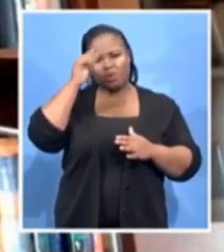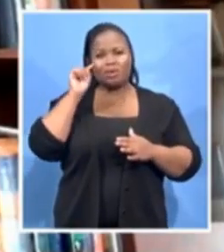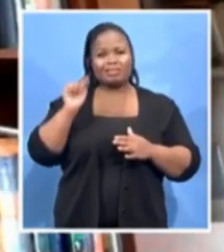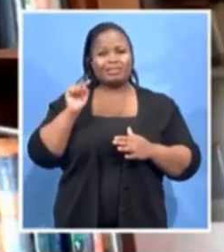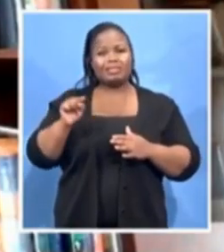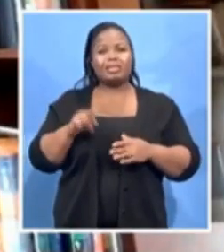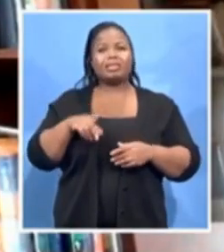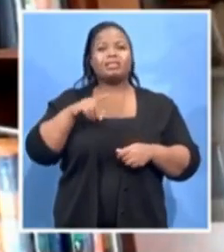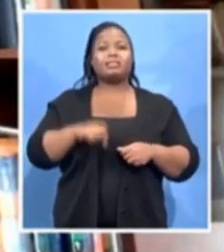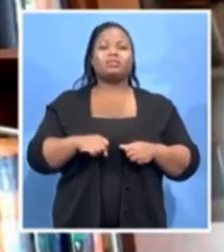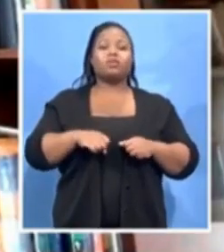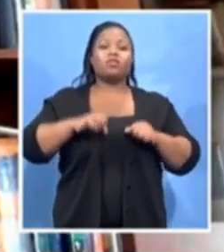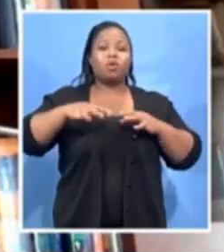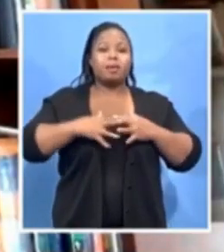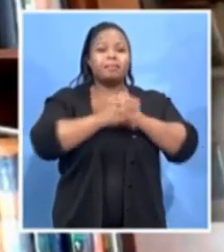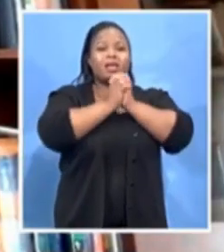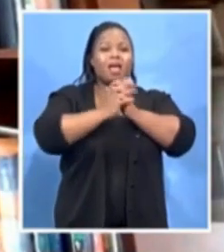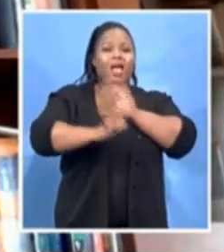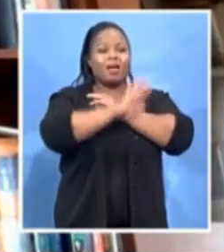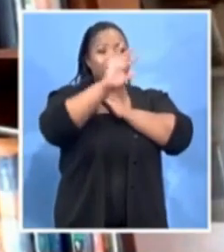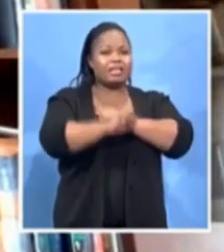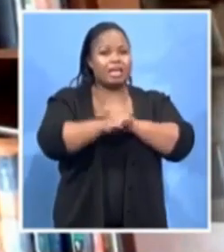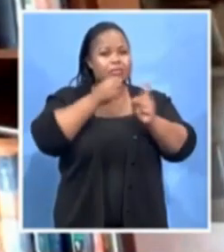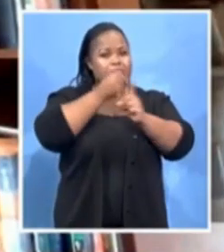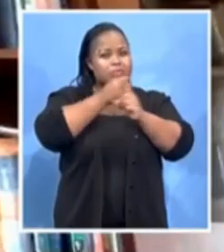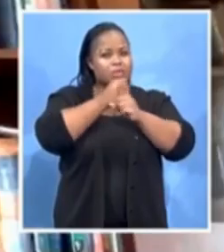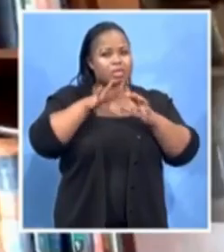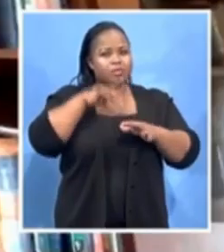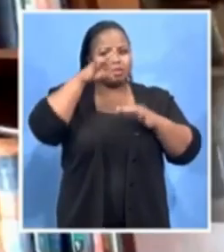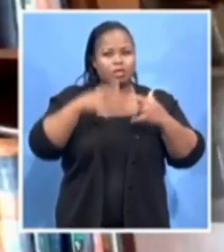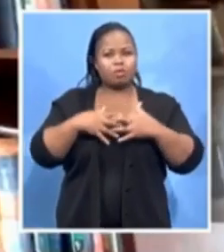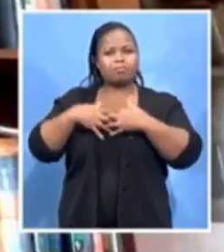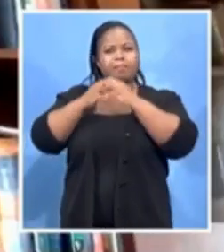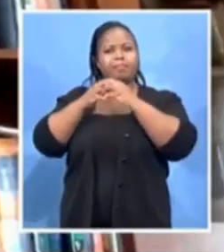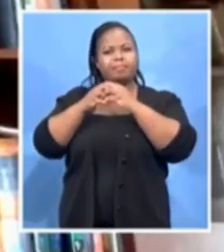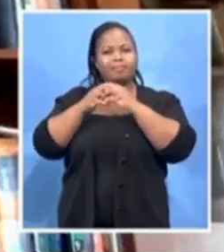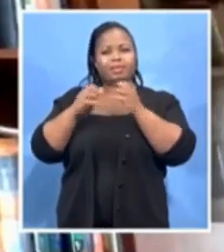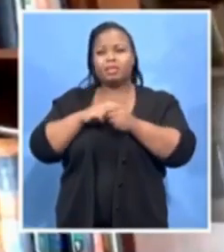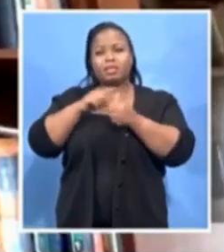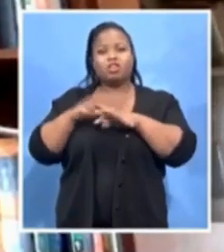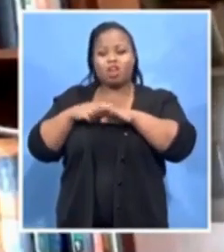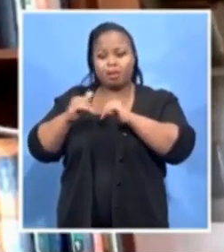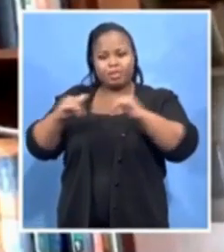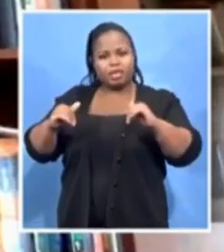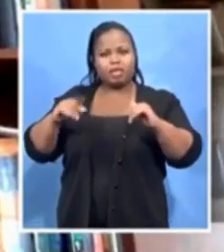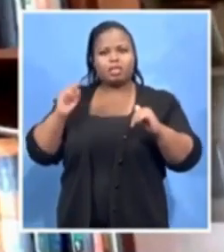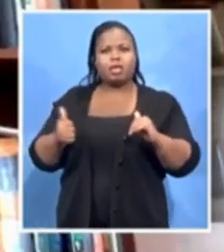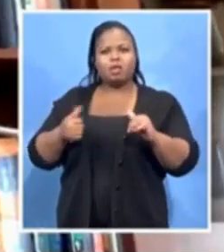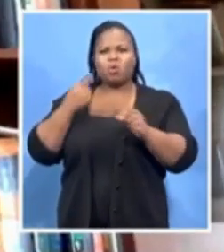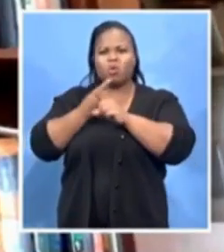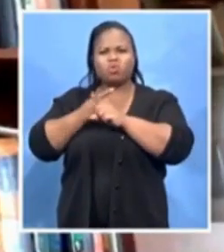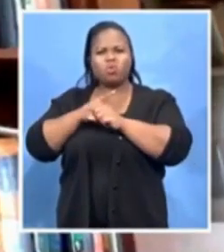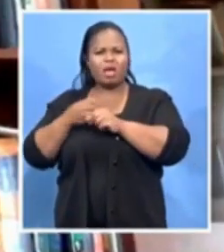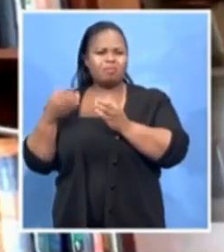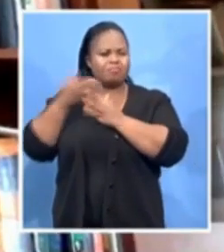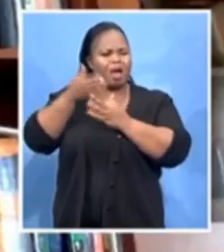that informed the formation of the frontline state. The apartheid regime was raiding these countries every so often. We remember at